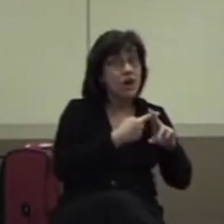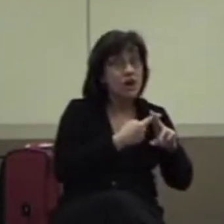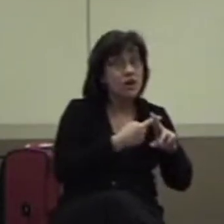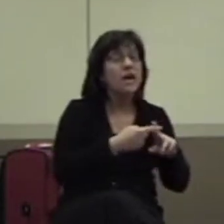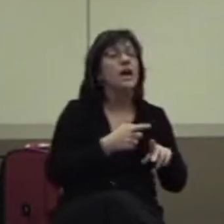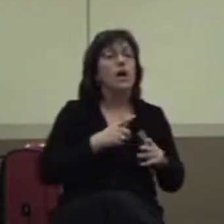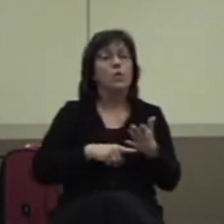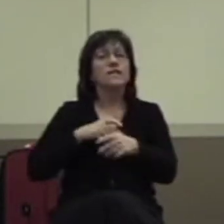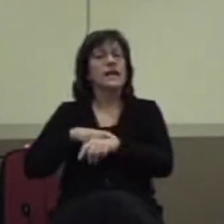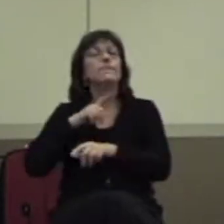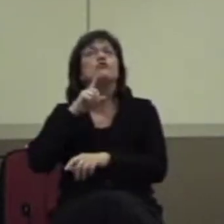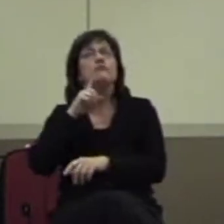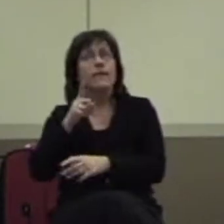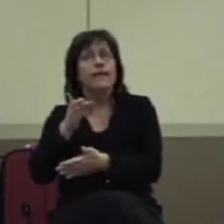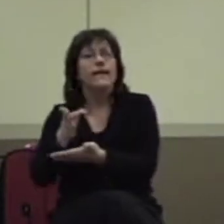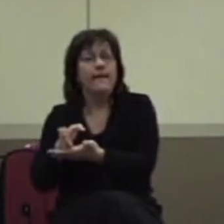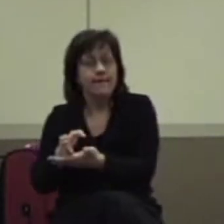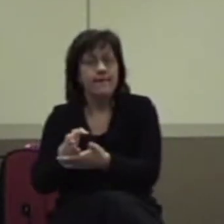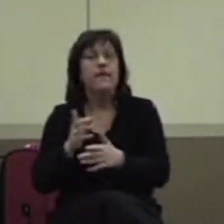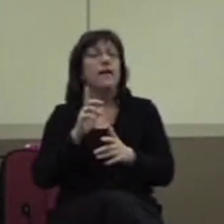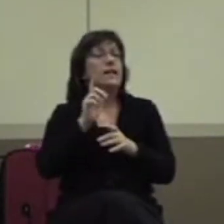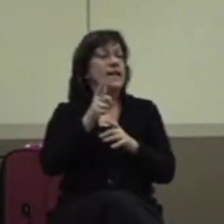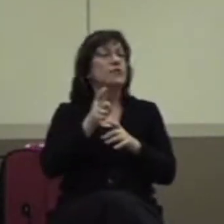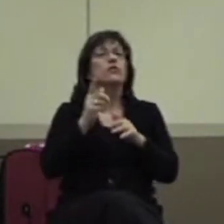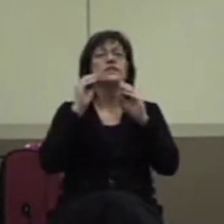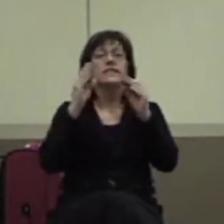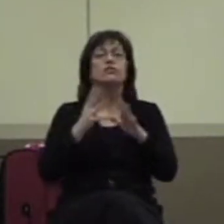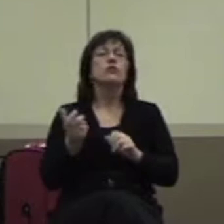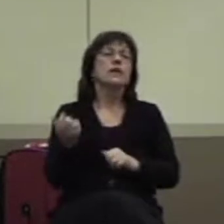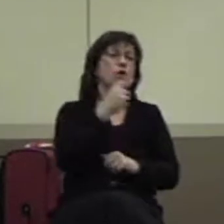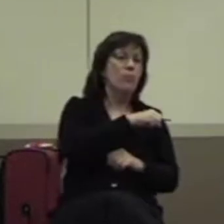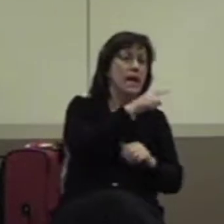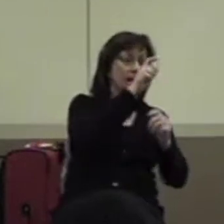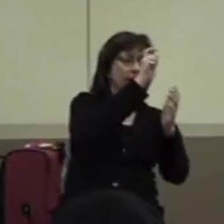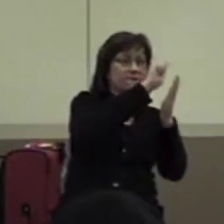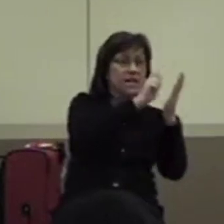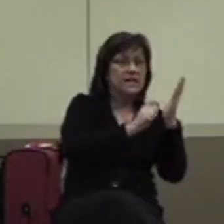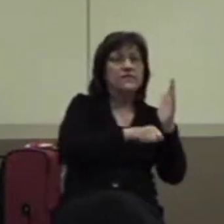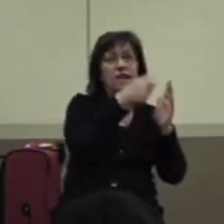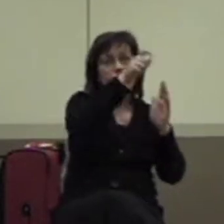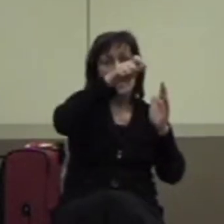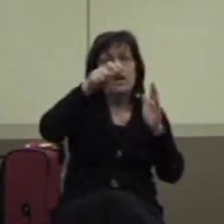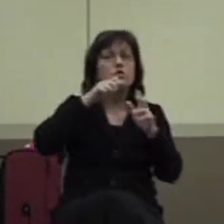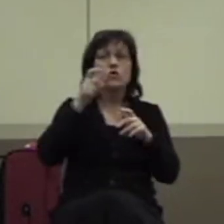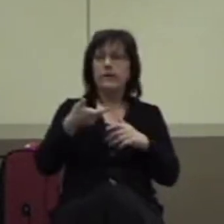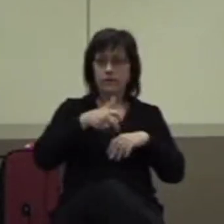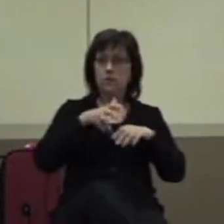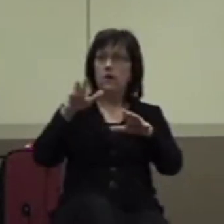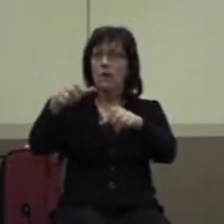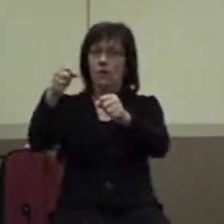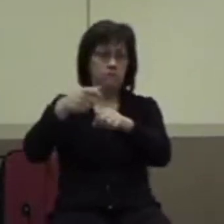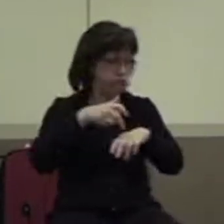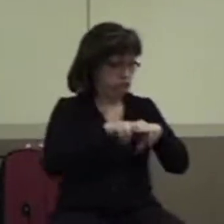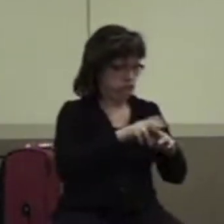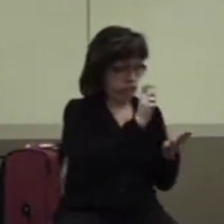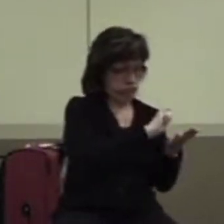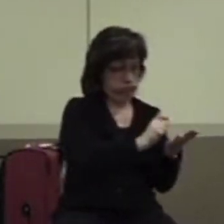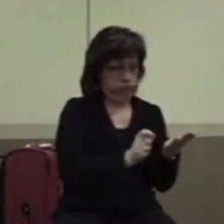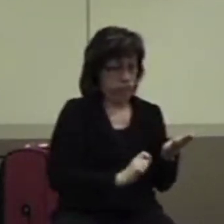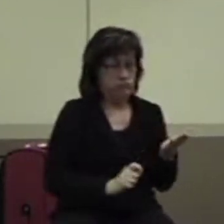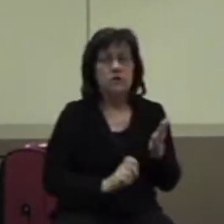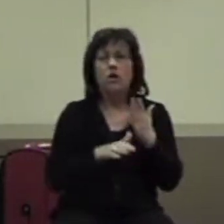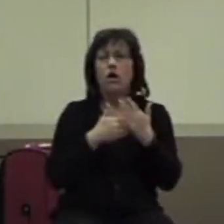really ended. Later on, they can go back and fill in the other columns. They don't actually have to fill all this